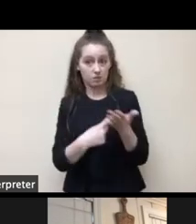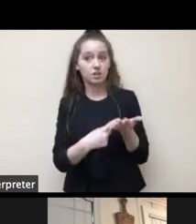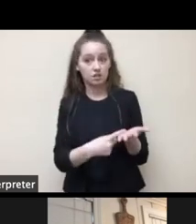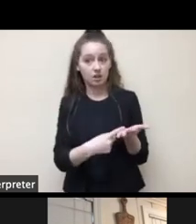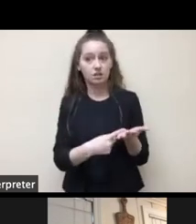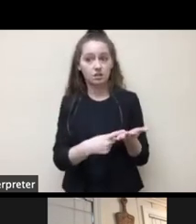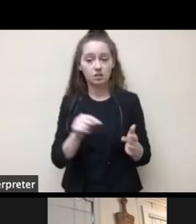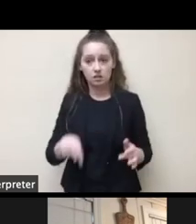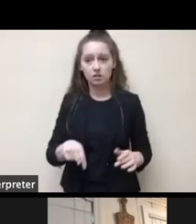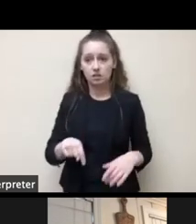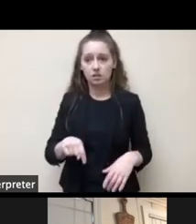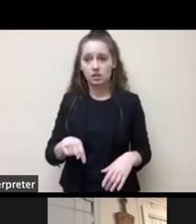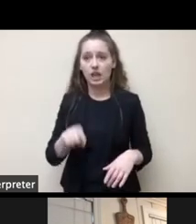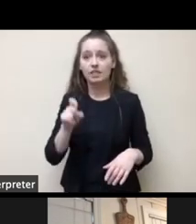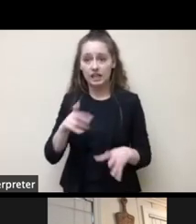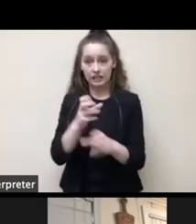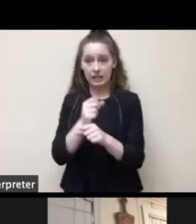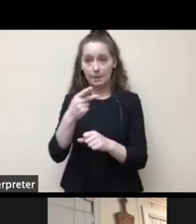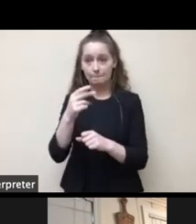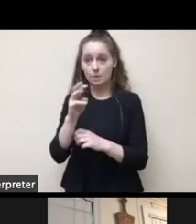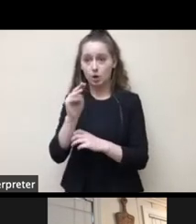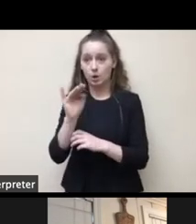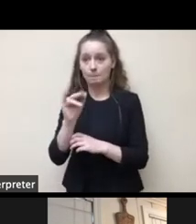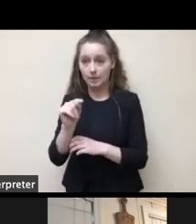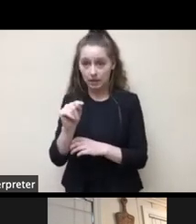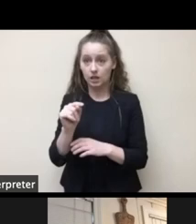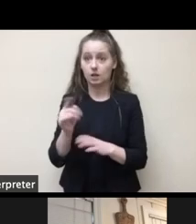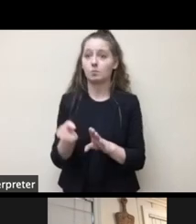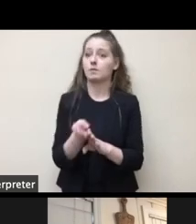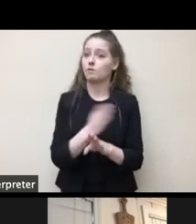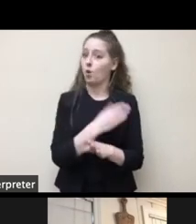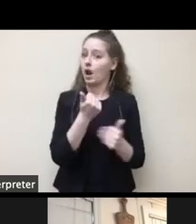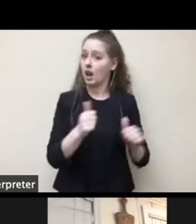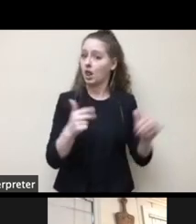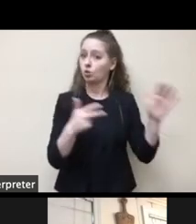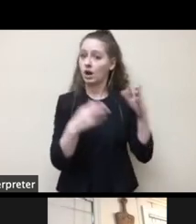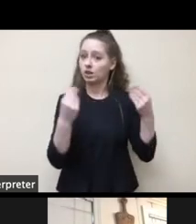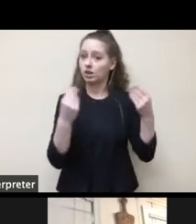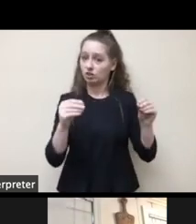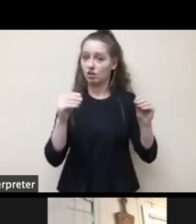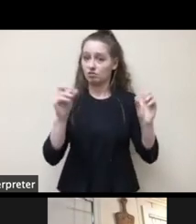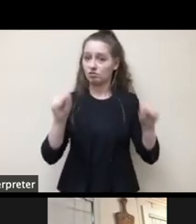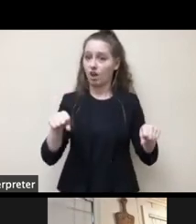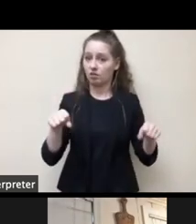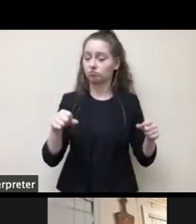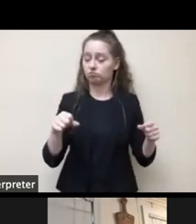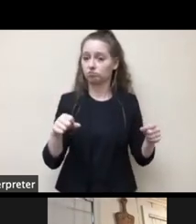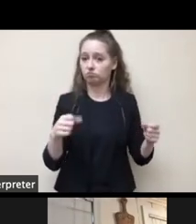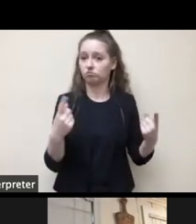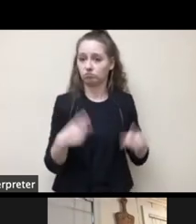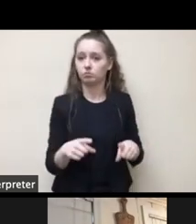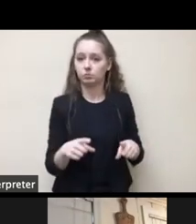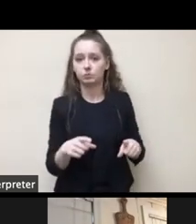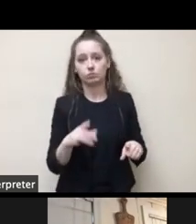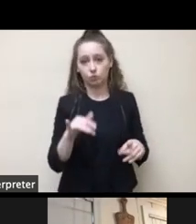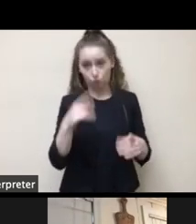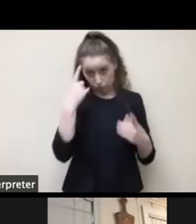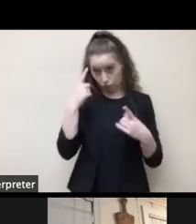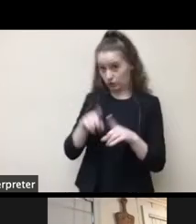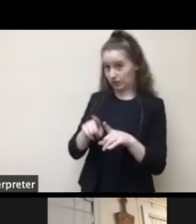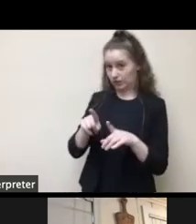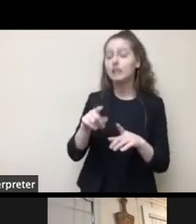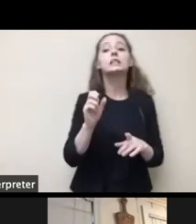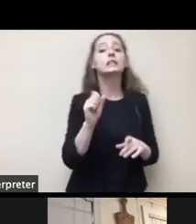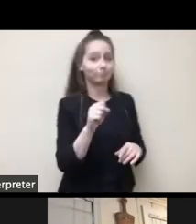they need to get permits before any garage sale can exist. So you agree with that, as corporate counsel? Yeah. Yes, Mayor, it's actually a very timely question. We've